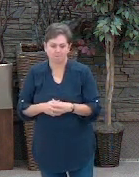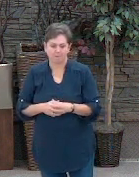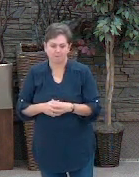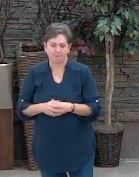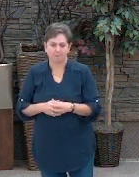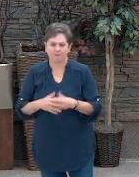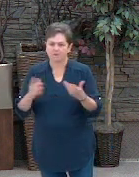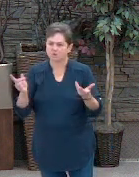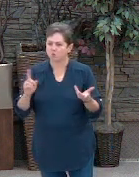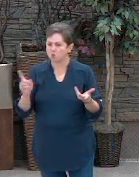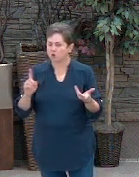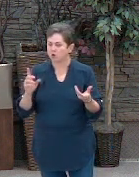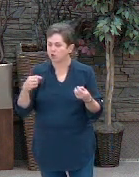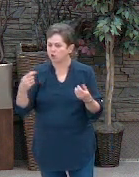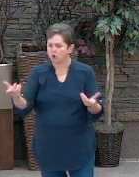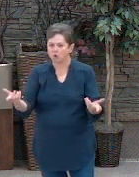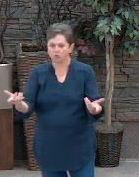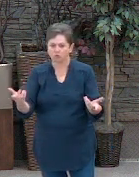And so where do you go?